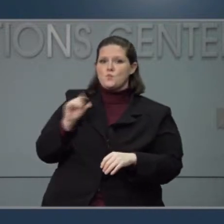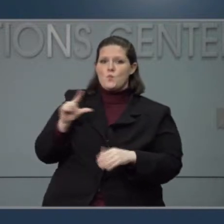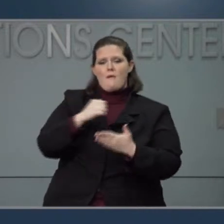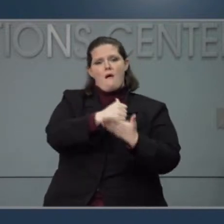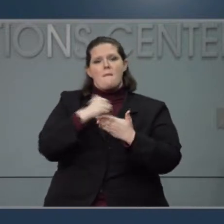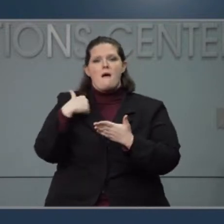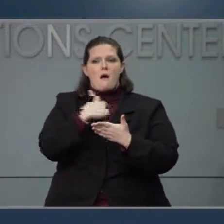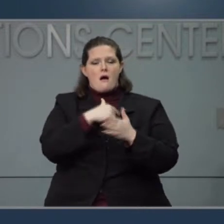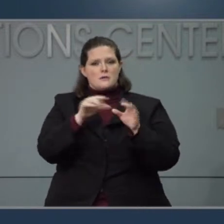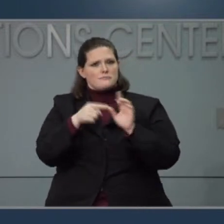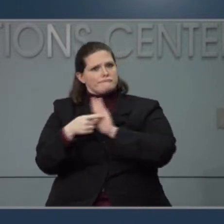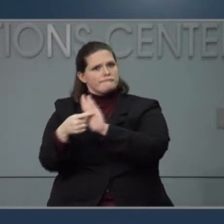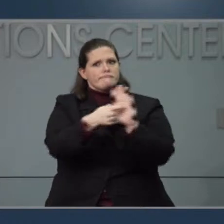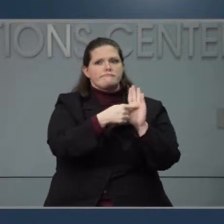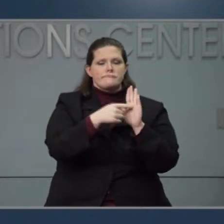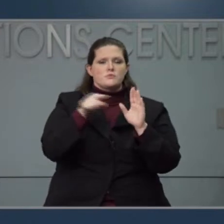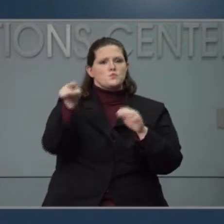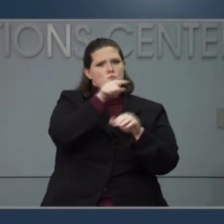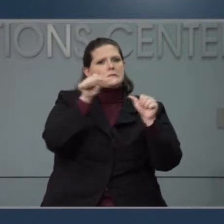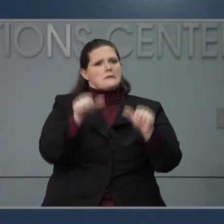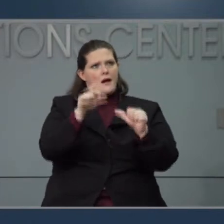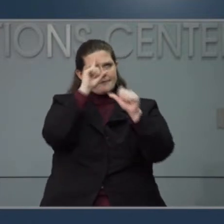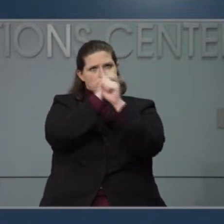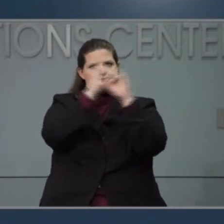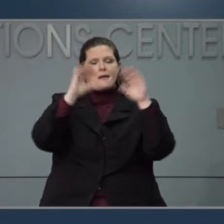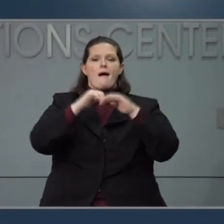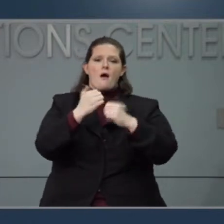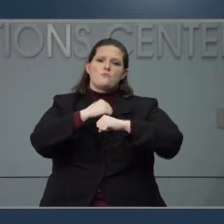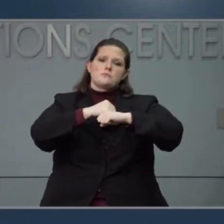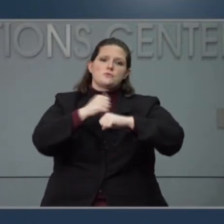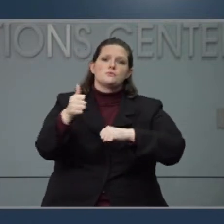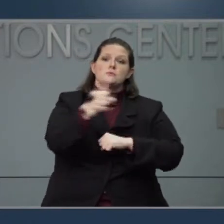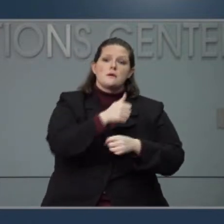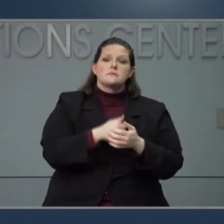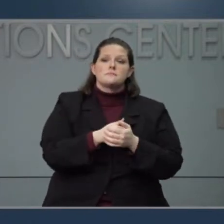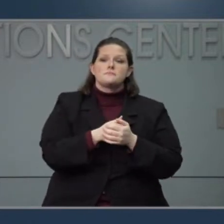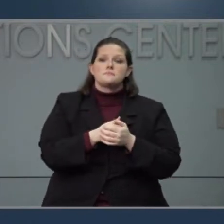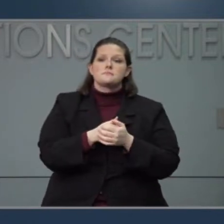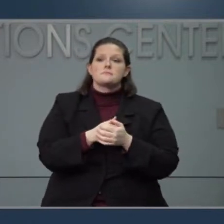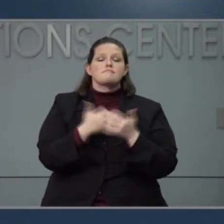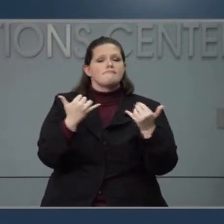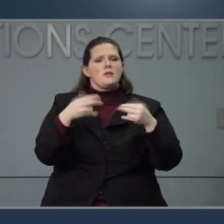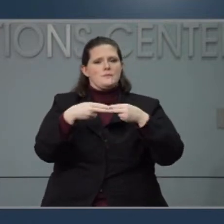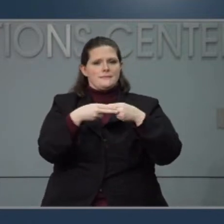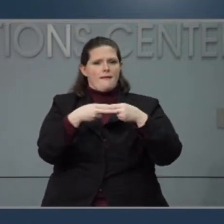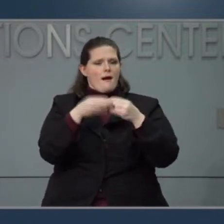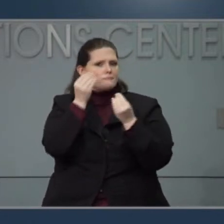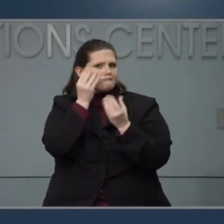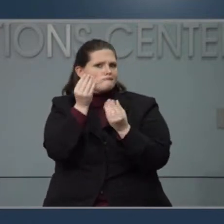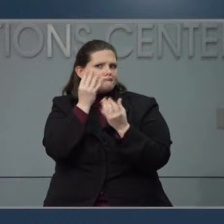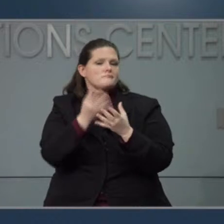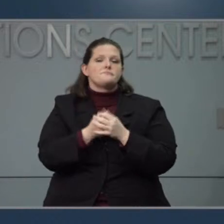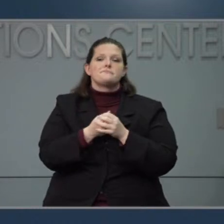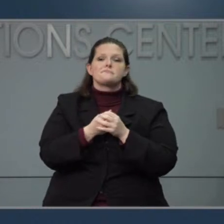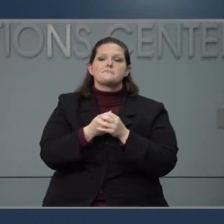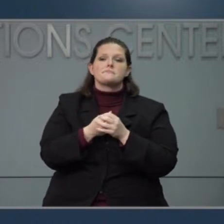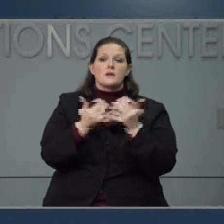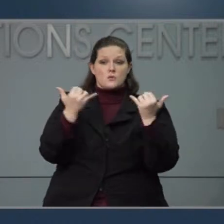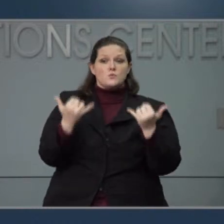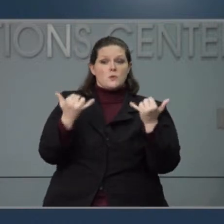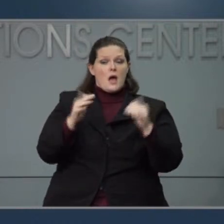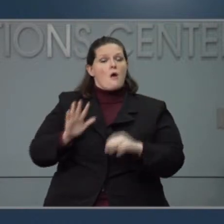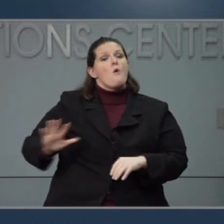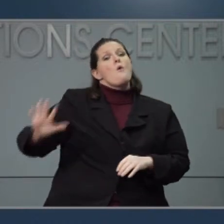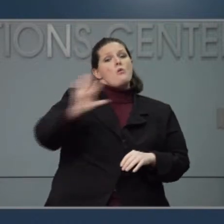details. All North Carolina counties are experiencing high levels of community transmission of COVID-19, but the